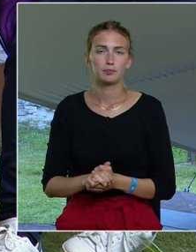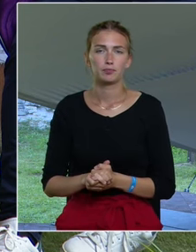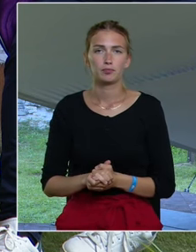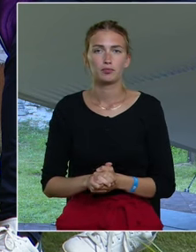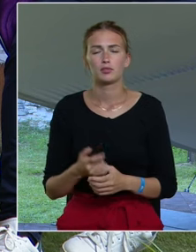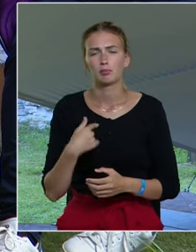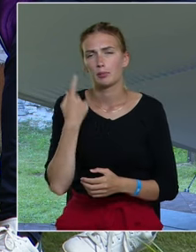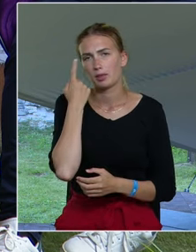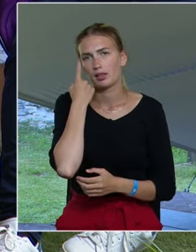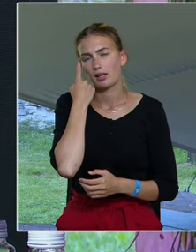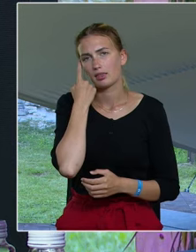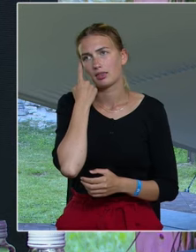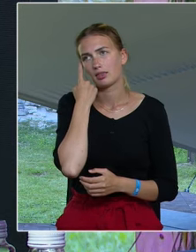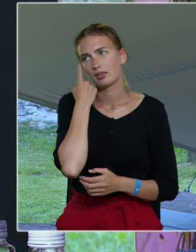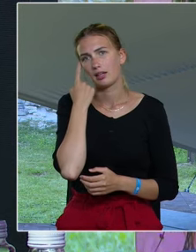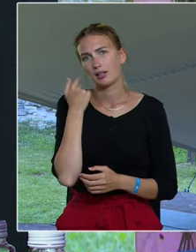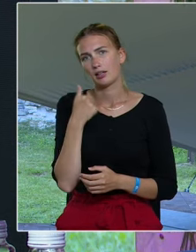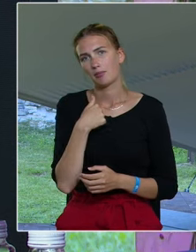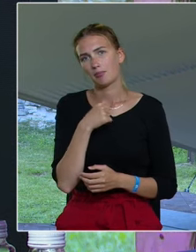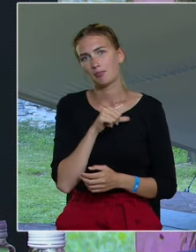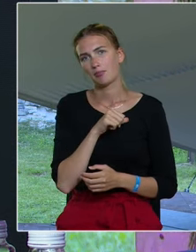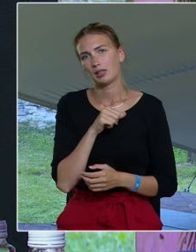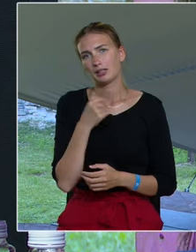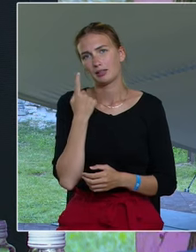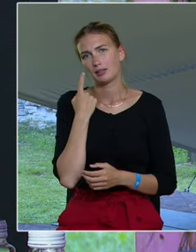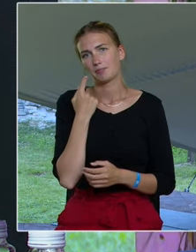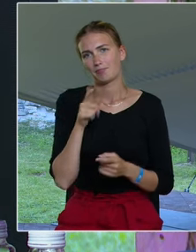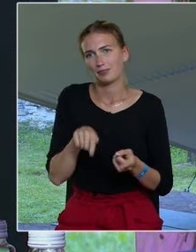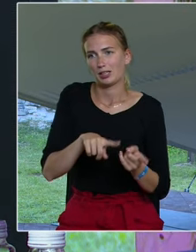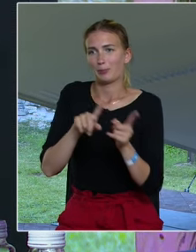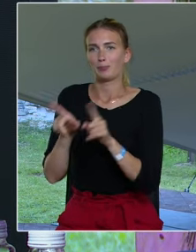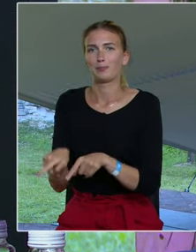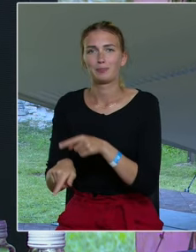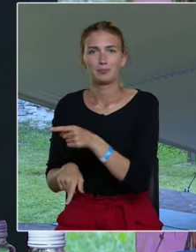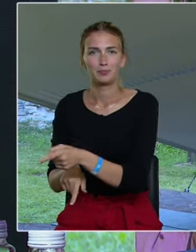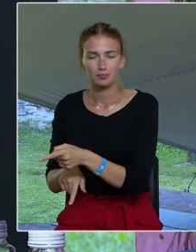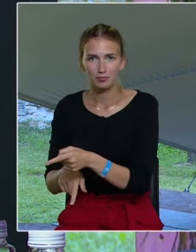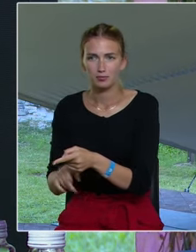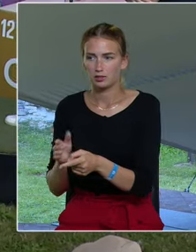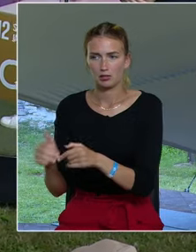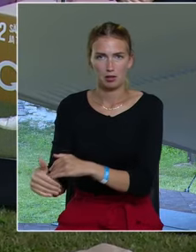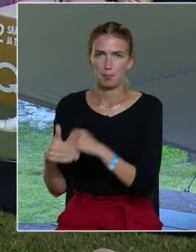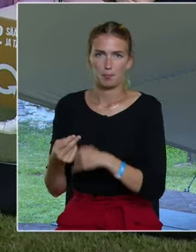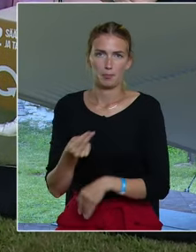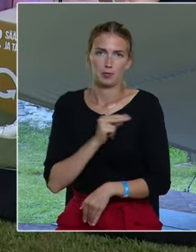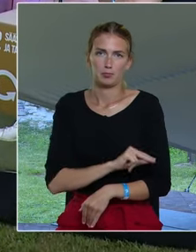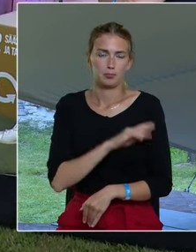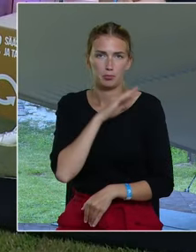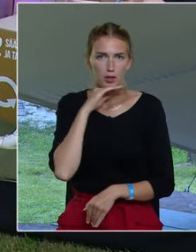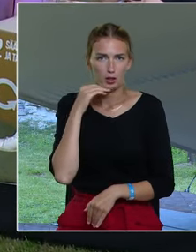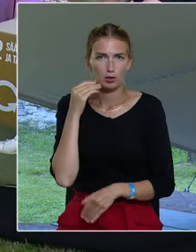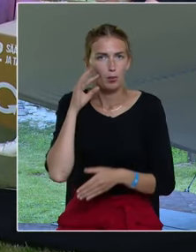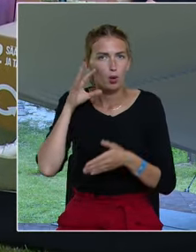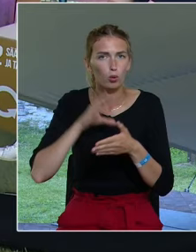I have been thinking and a bit moving towards those thoughts, and me myself would really gain from that, and I believe that a lot